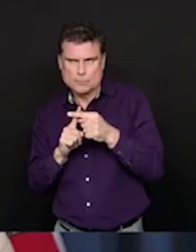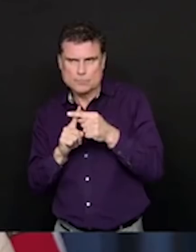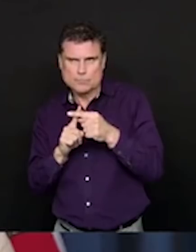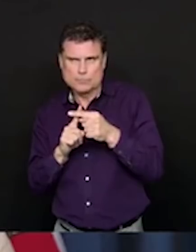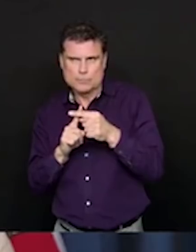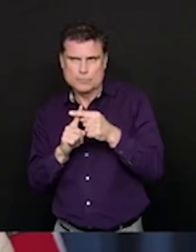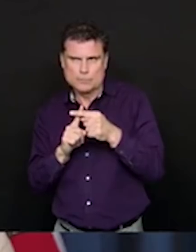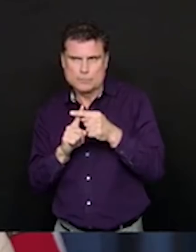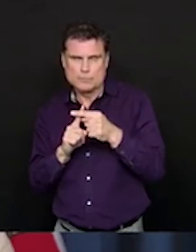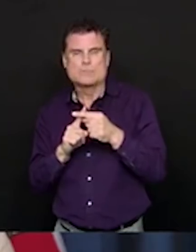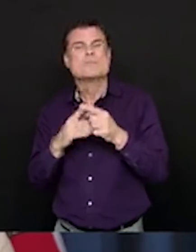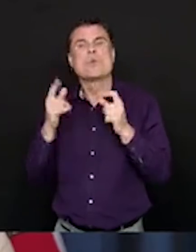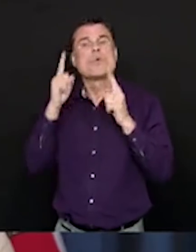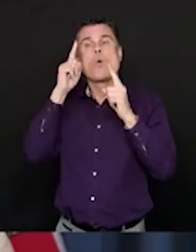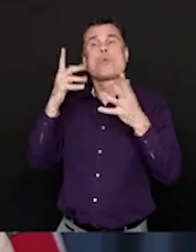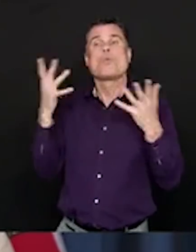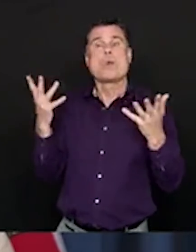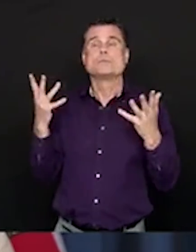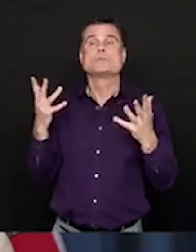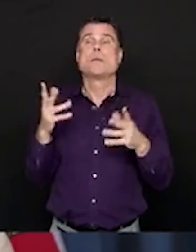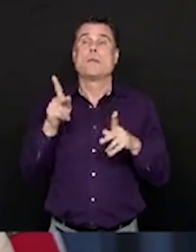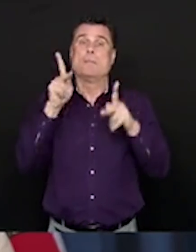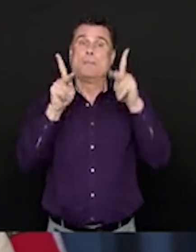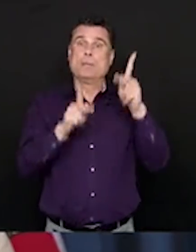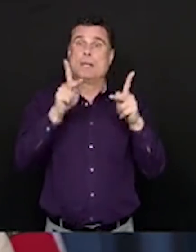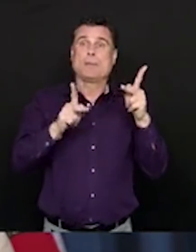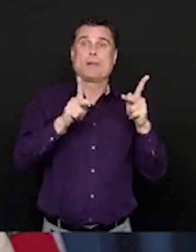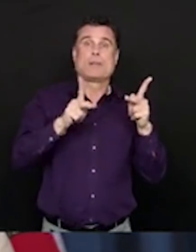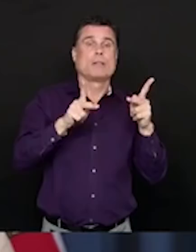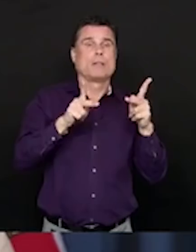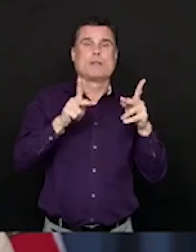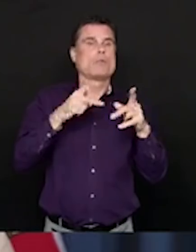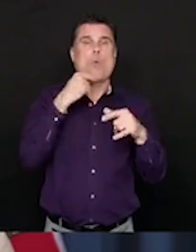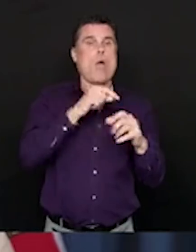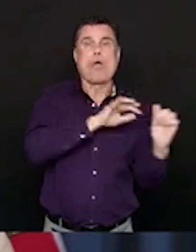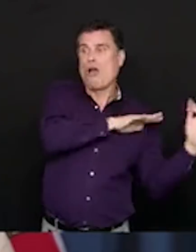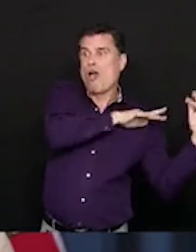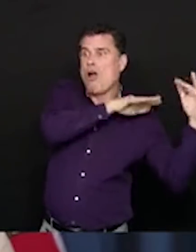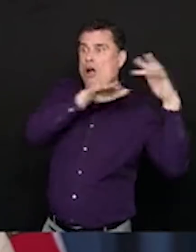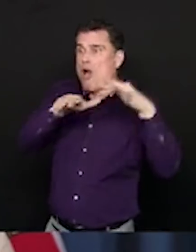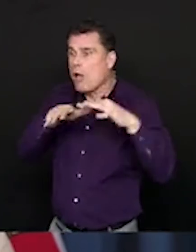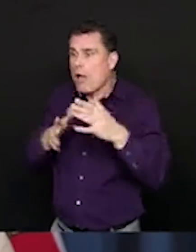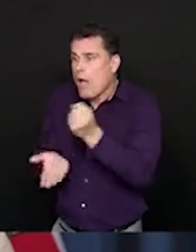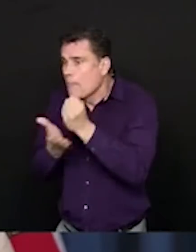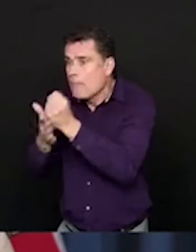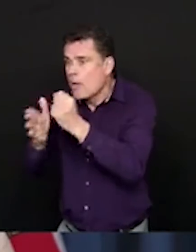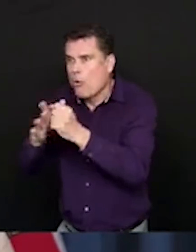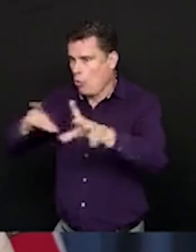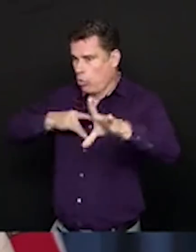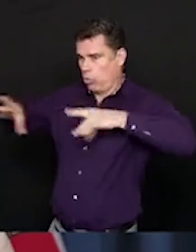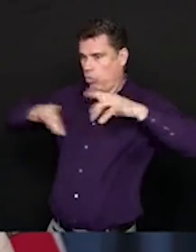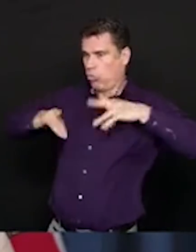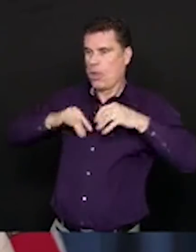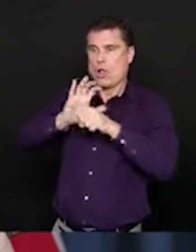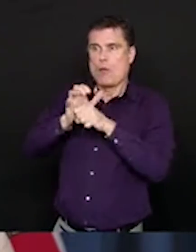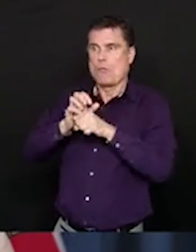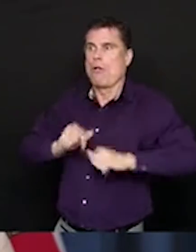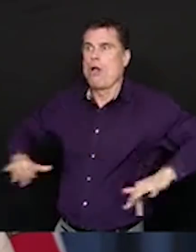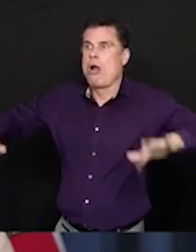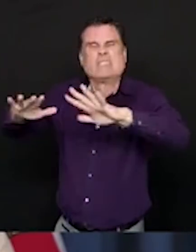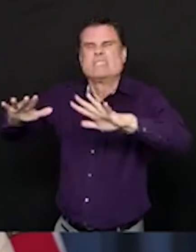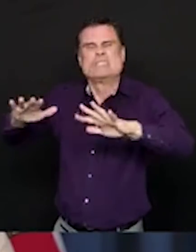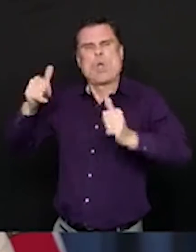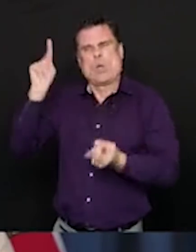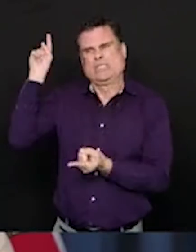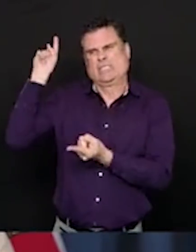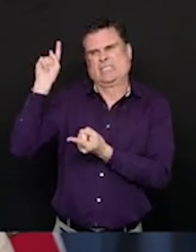personal protective equipment. So that was the rationale for non-paramedic first responders not being called to calls where